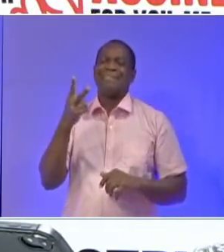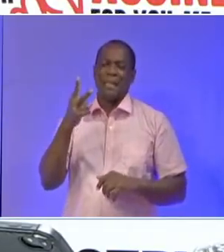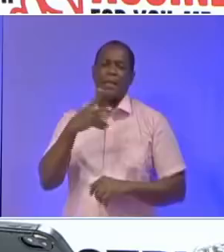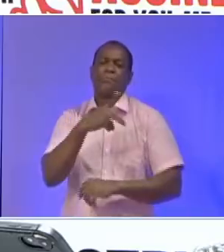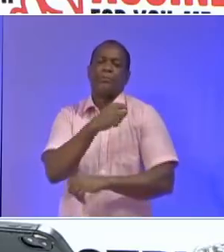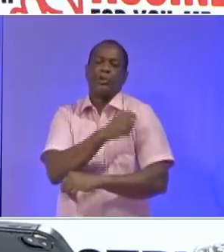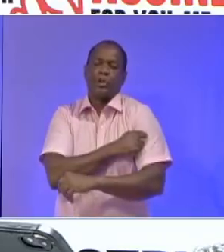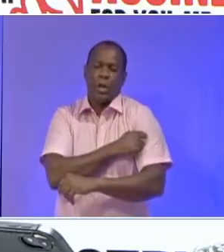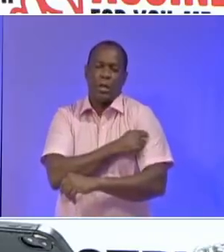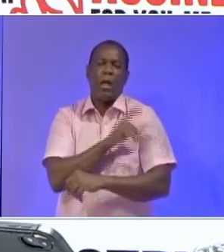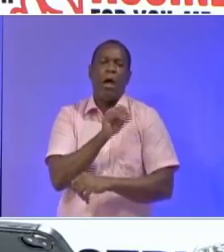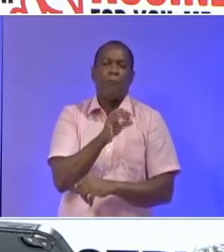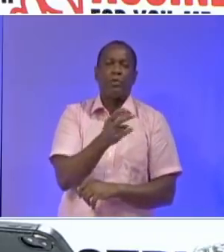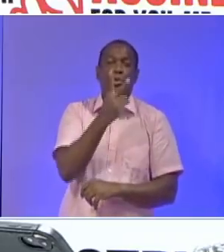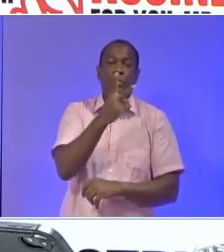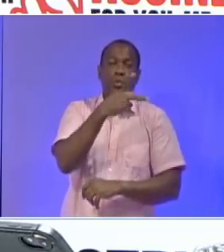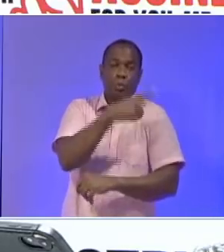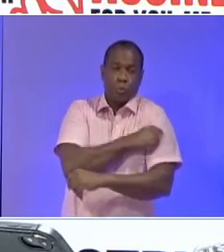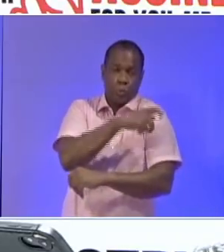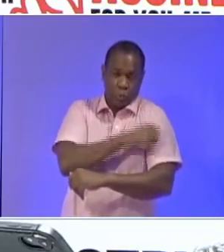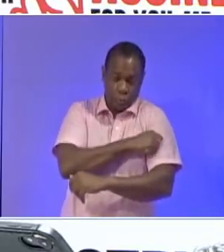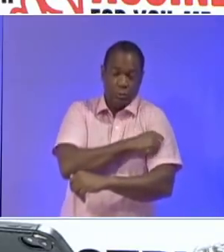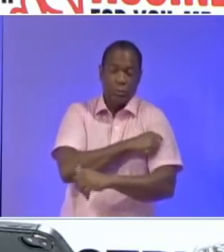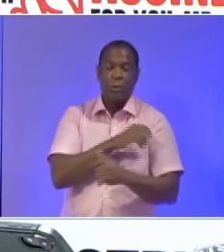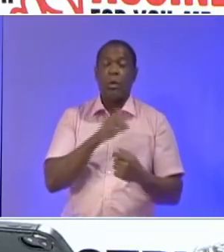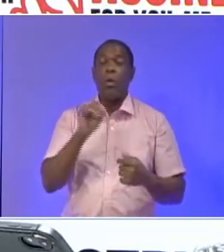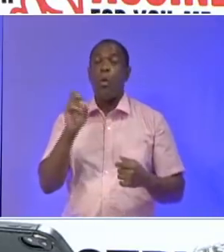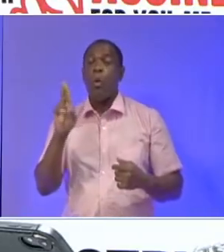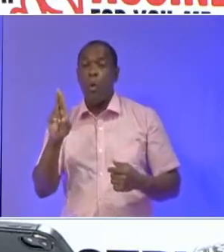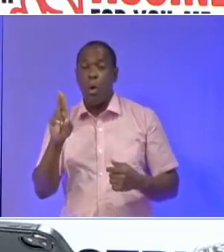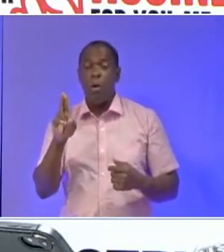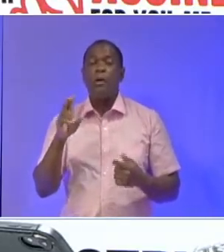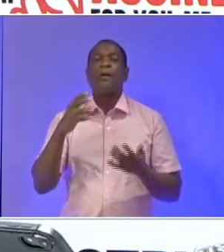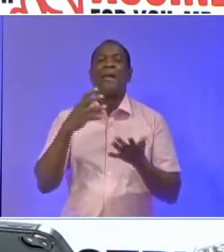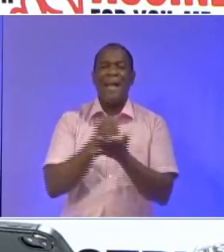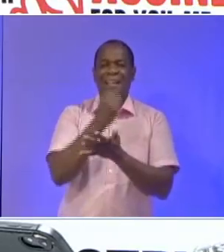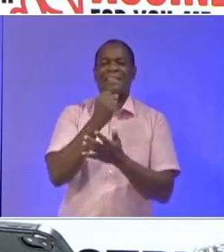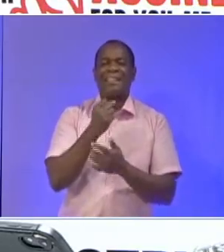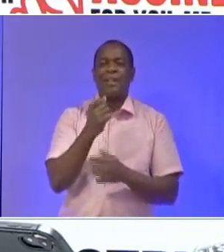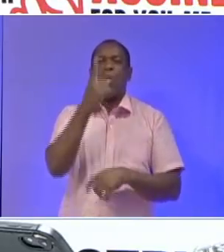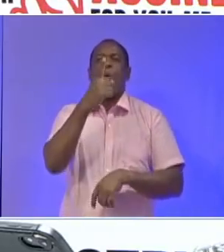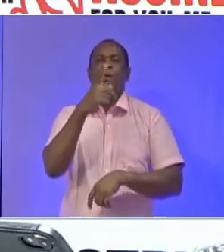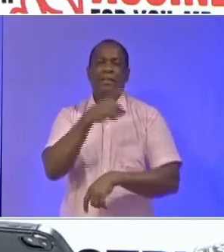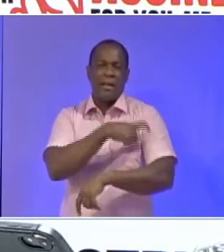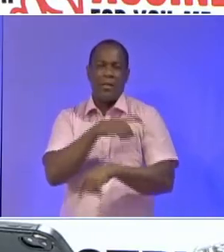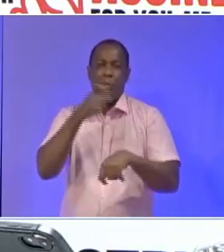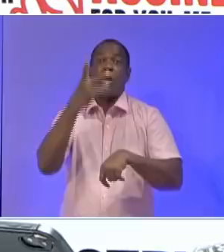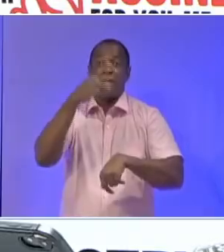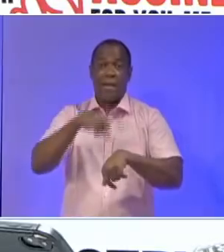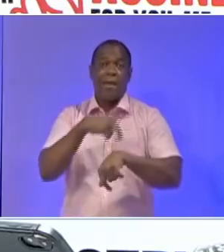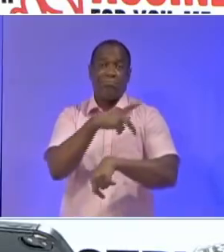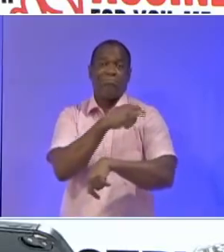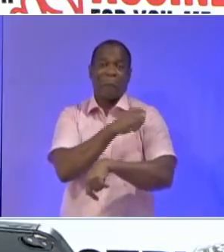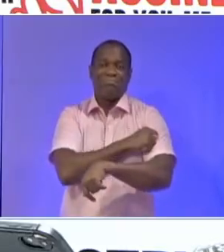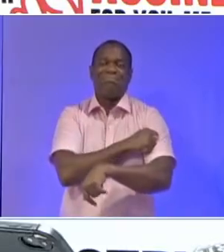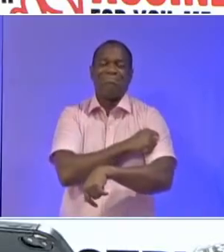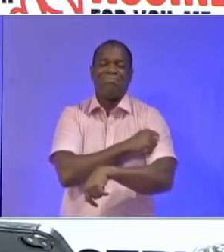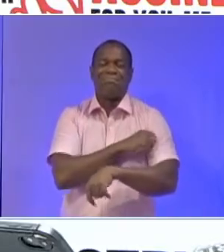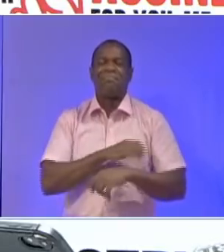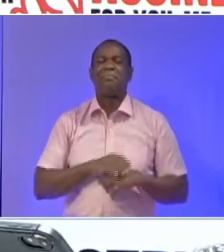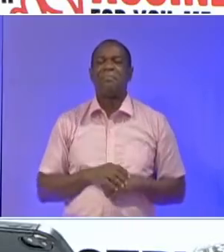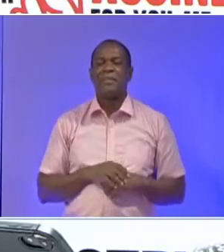2-dose regime or have accessed the 1-shot regime. So that